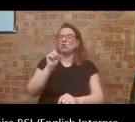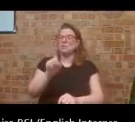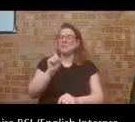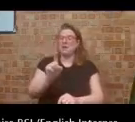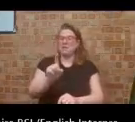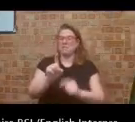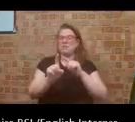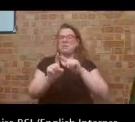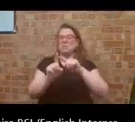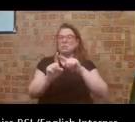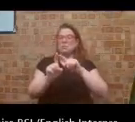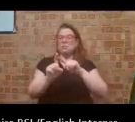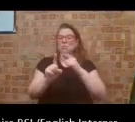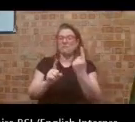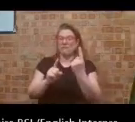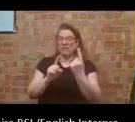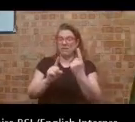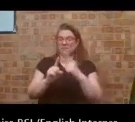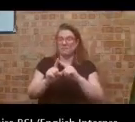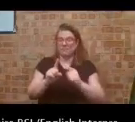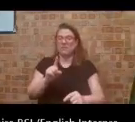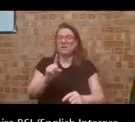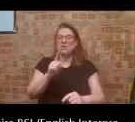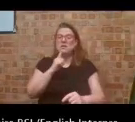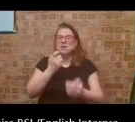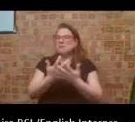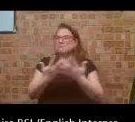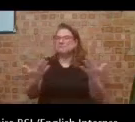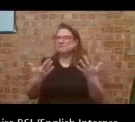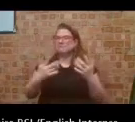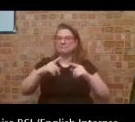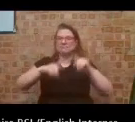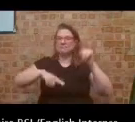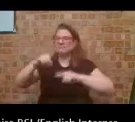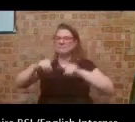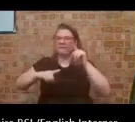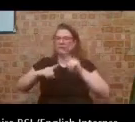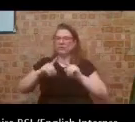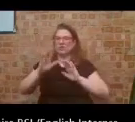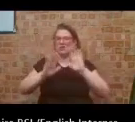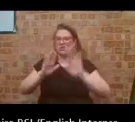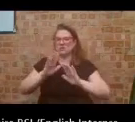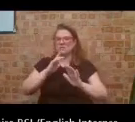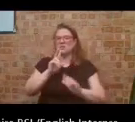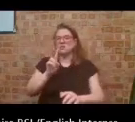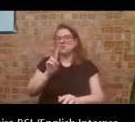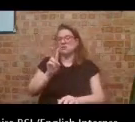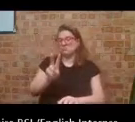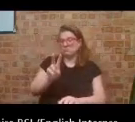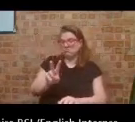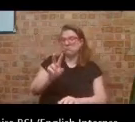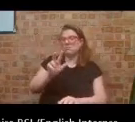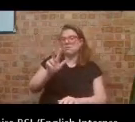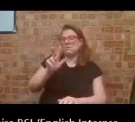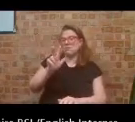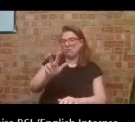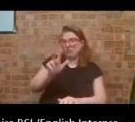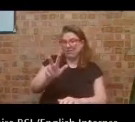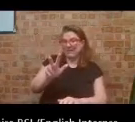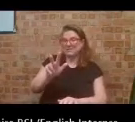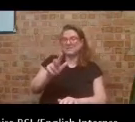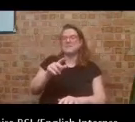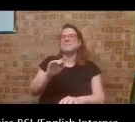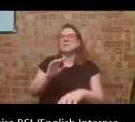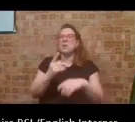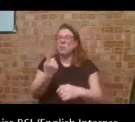also there are lots of different gestures, including tapping with 2 fingers, 3 fingers, 4 fingers. But the one gesture